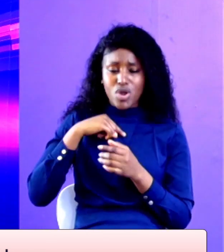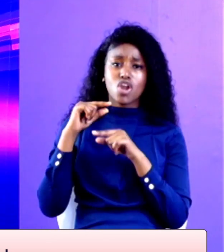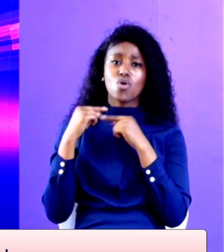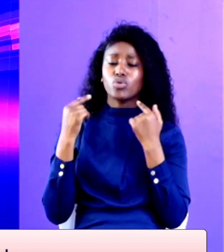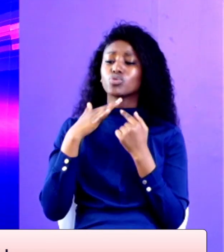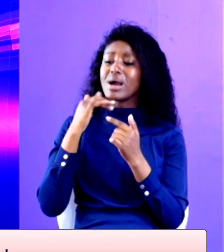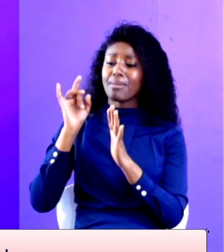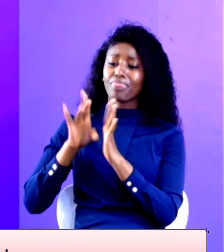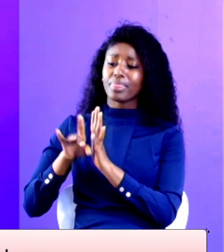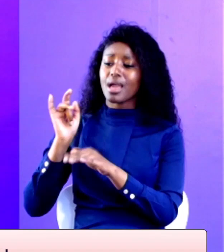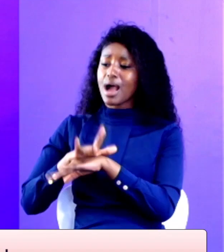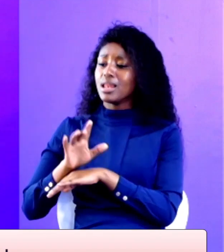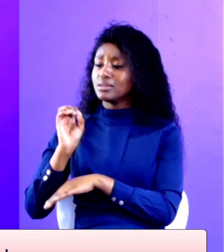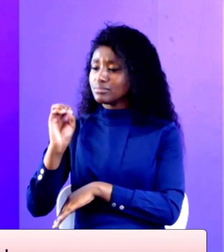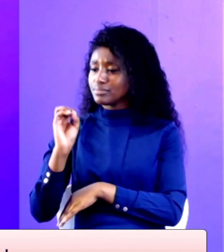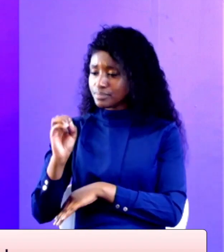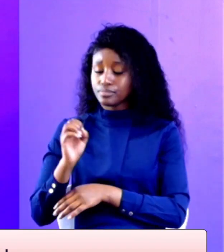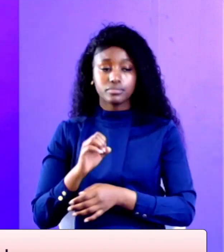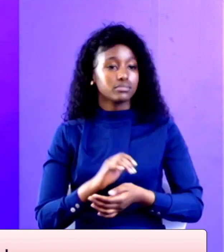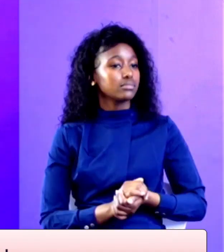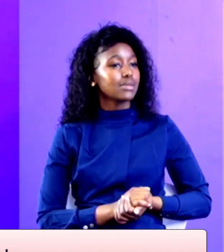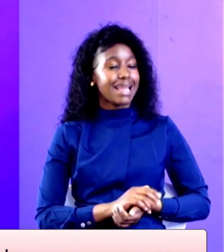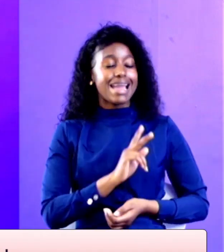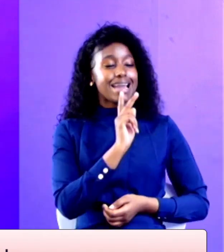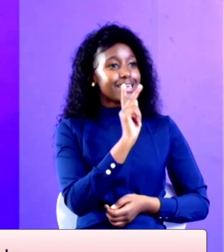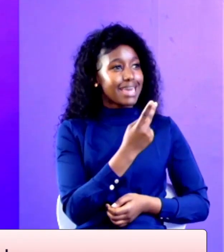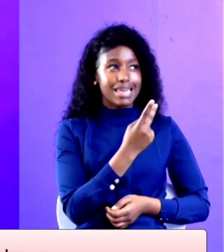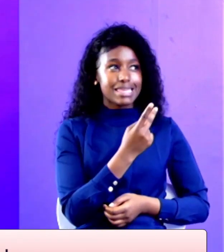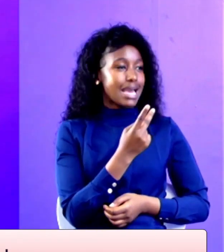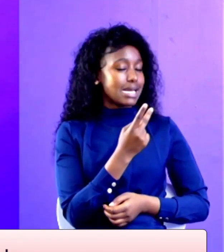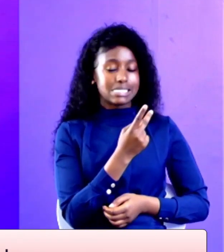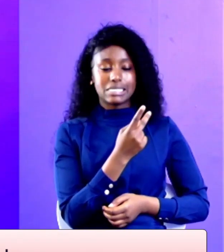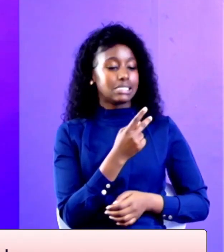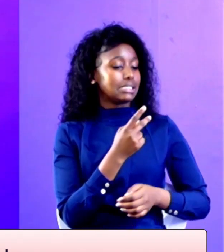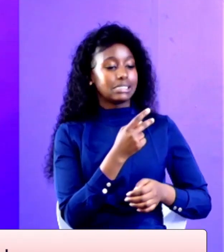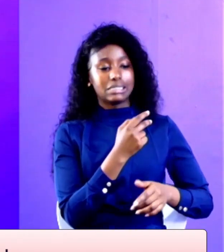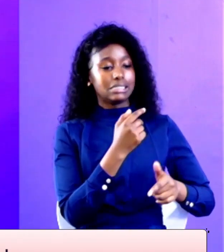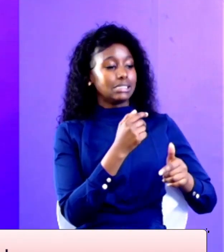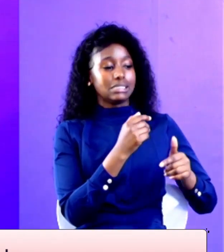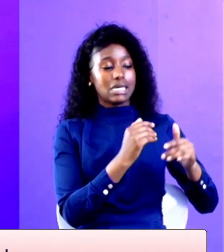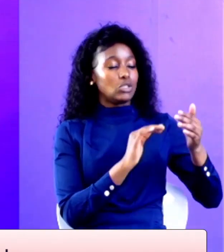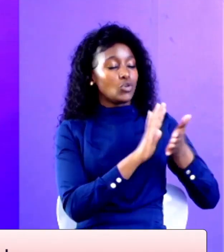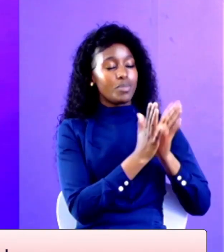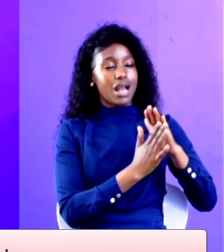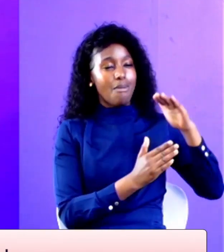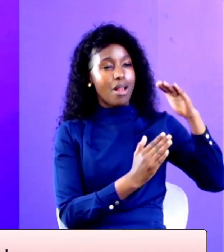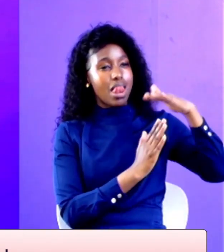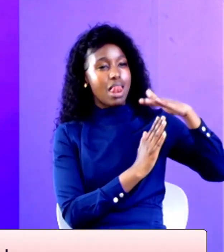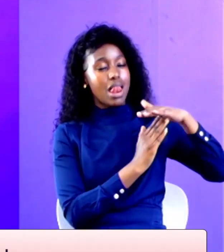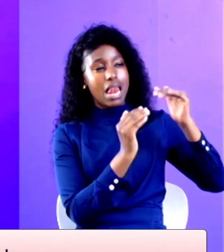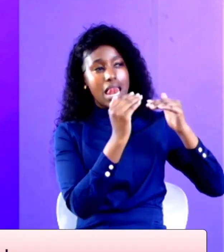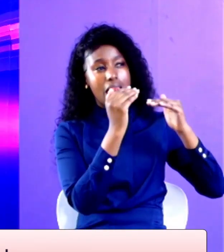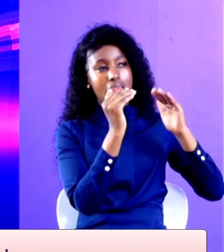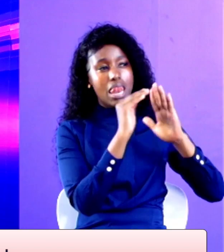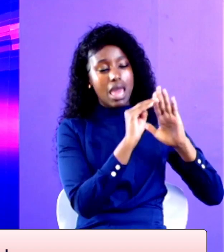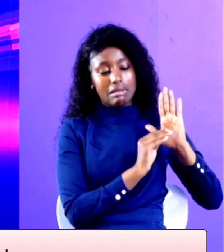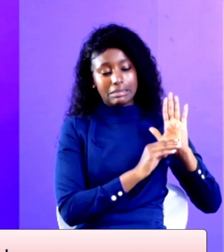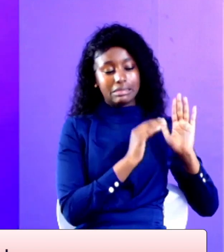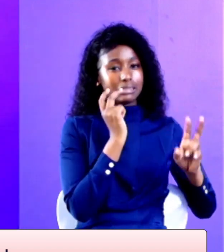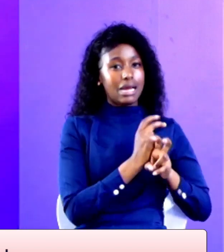mapema. Kenya kuwezana ni ngumu. You know, sometimes I tell you things, Walolo, you say